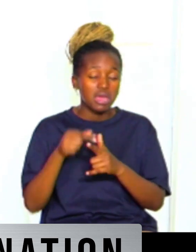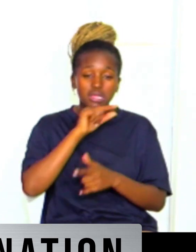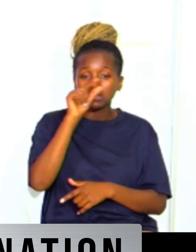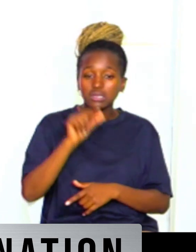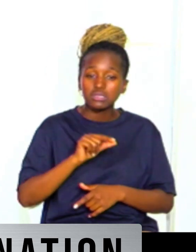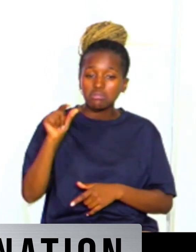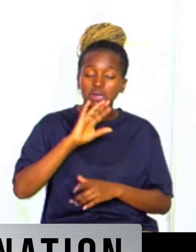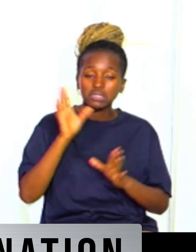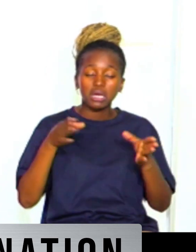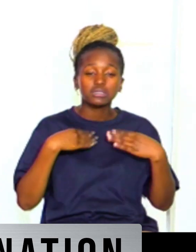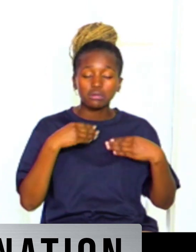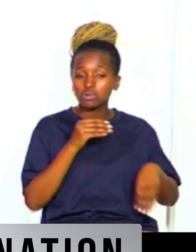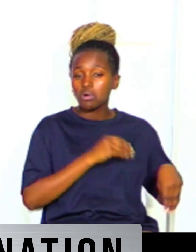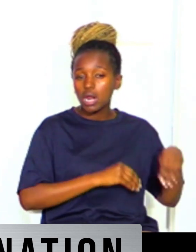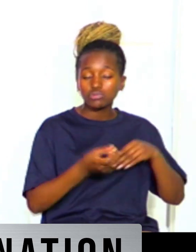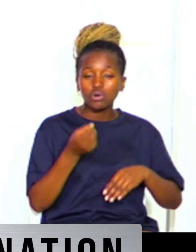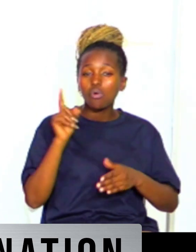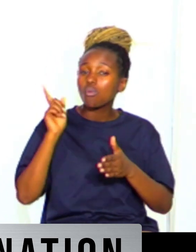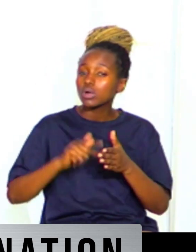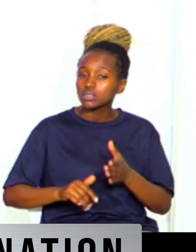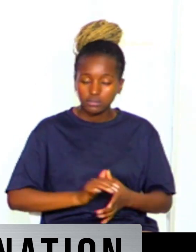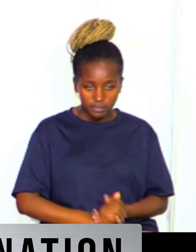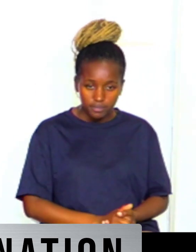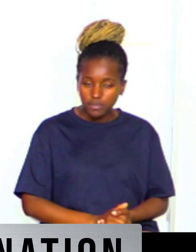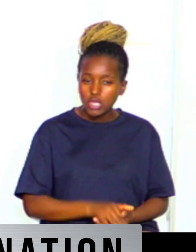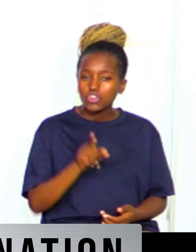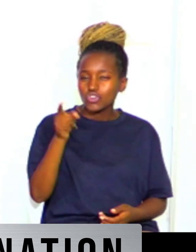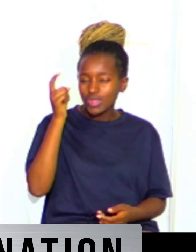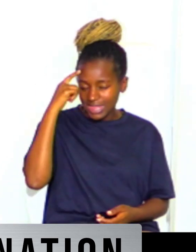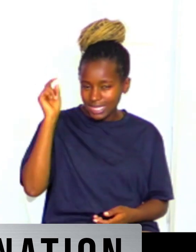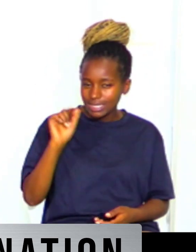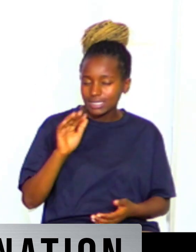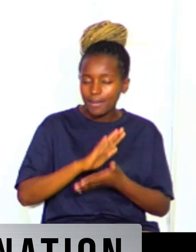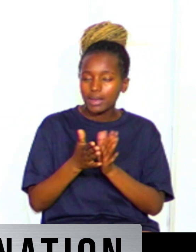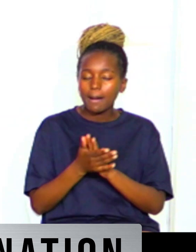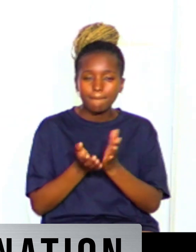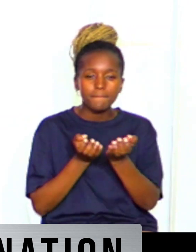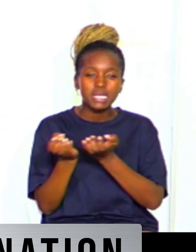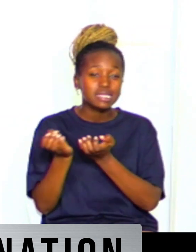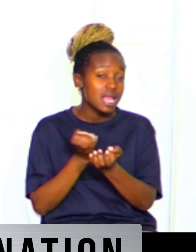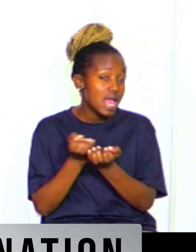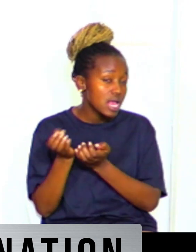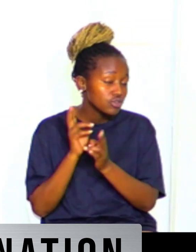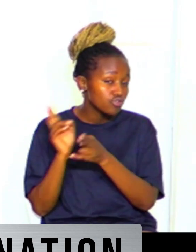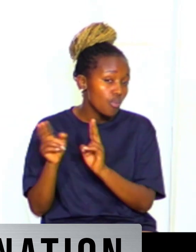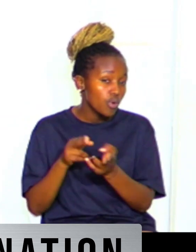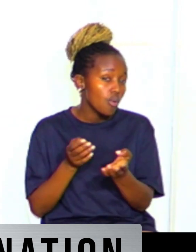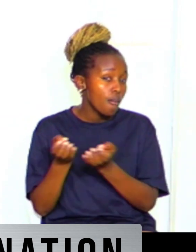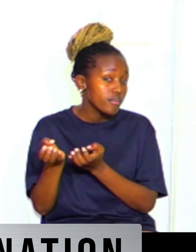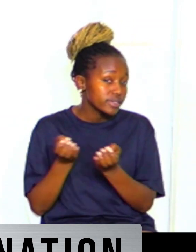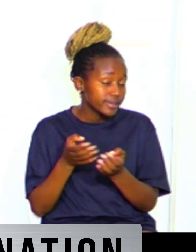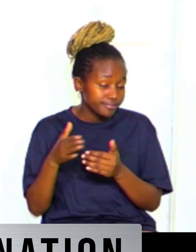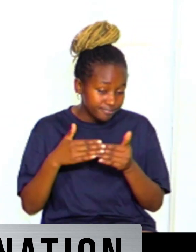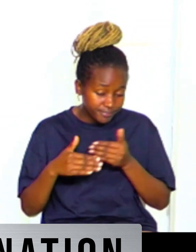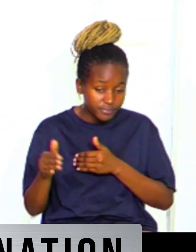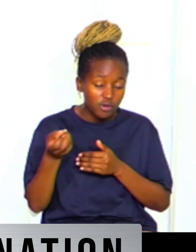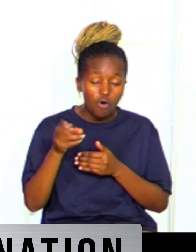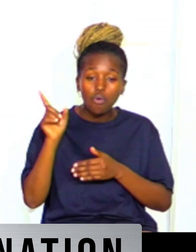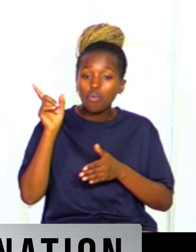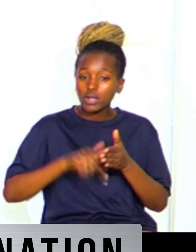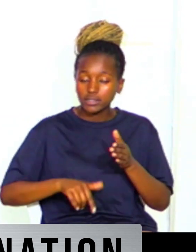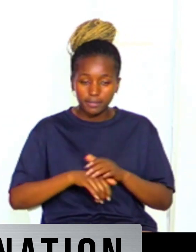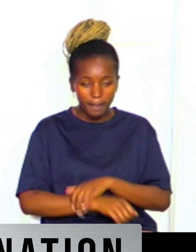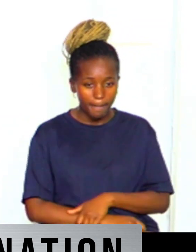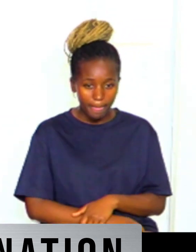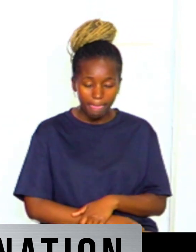Yeah. I mean, won't it just be business as usual? Deals kama kawa kama dawa. Yeah. Ama